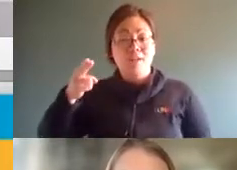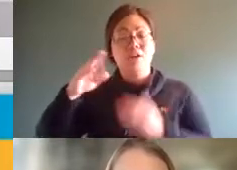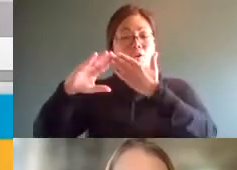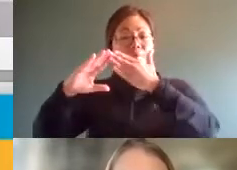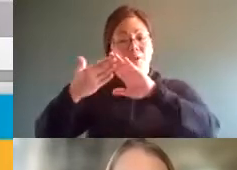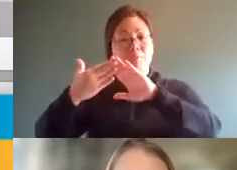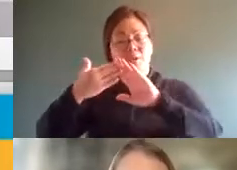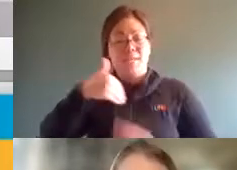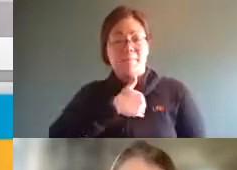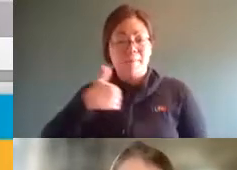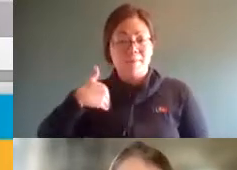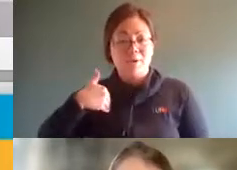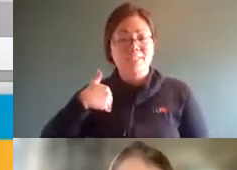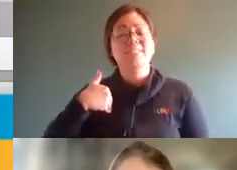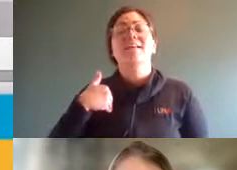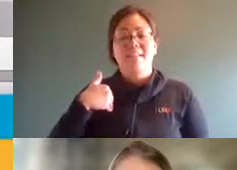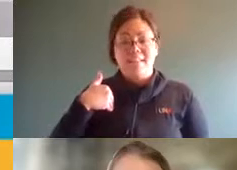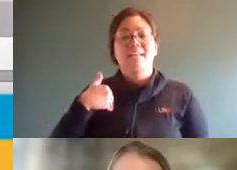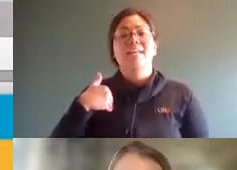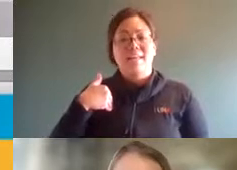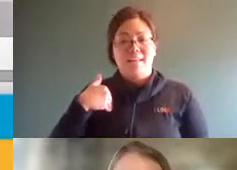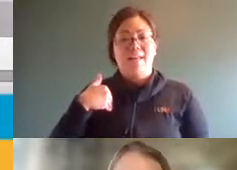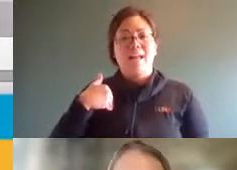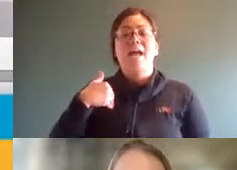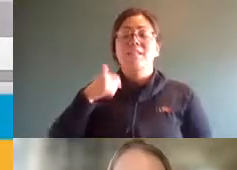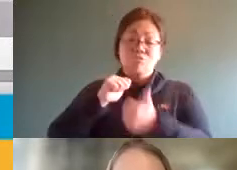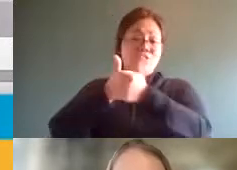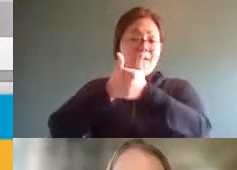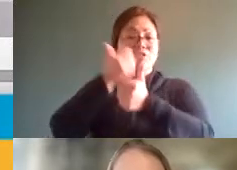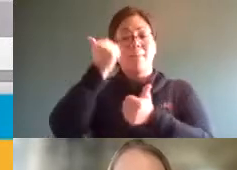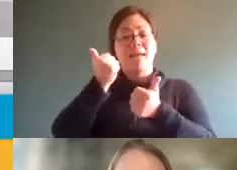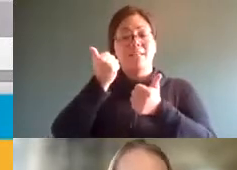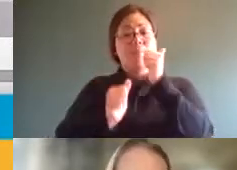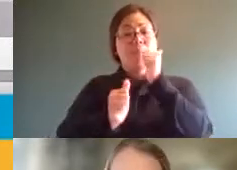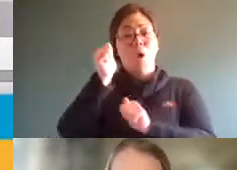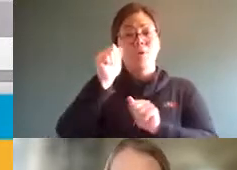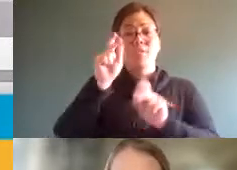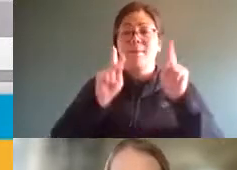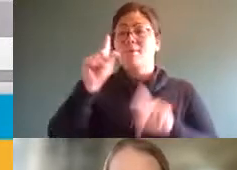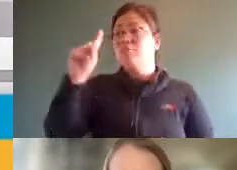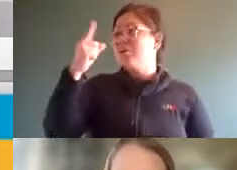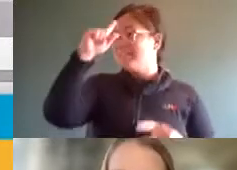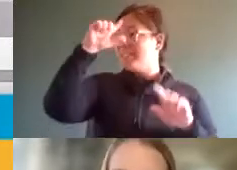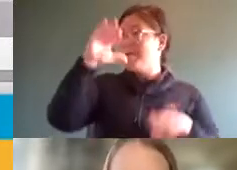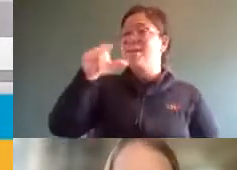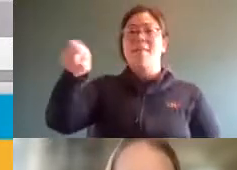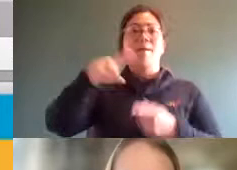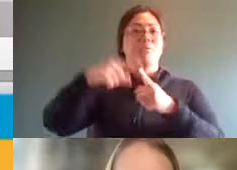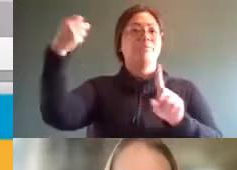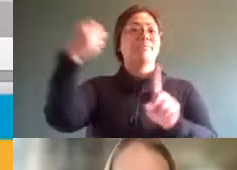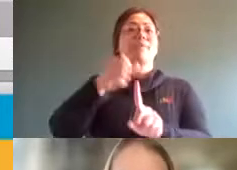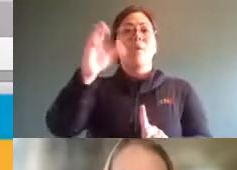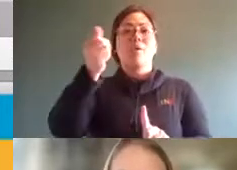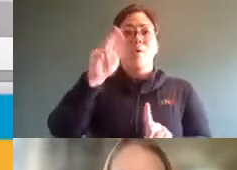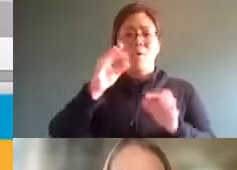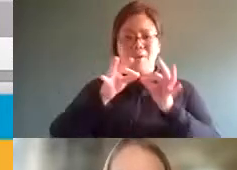members, and especially it's challenging because most people just expect them to provide their own